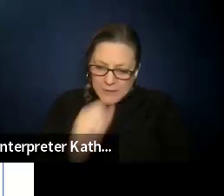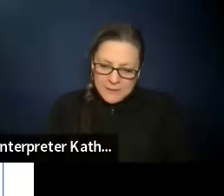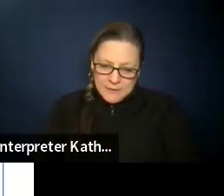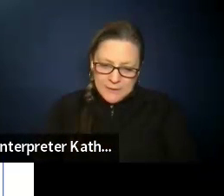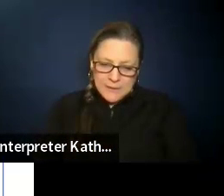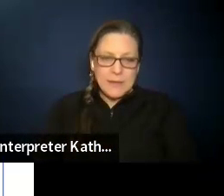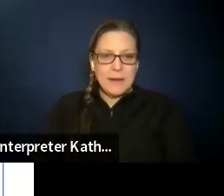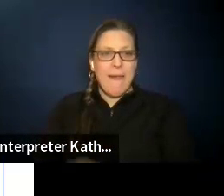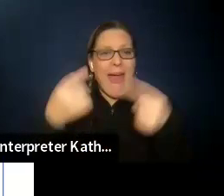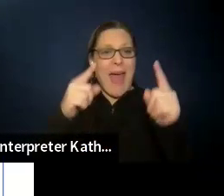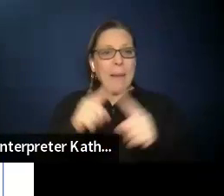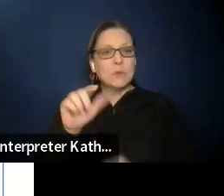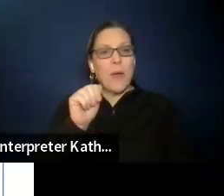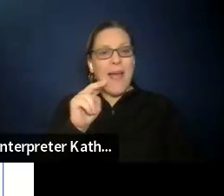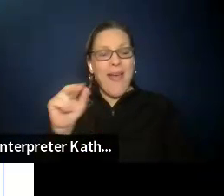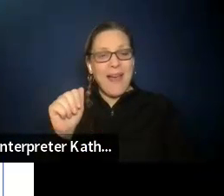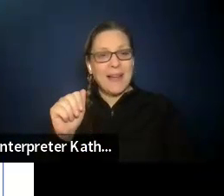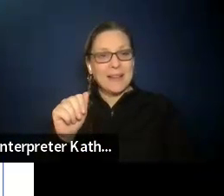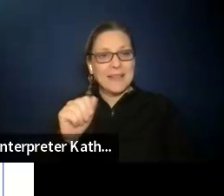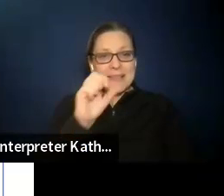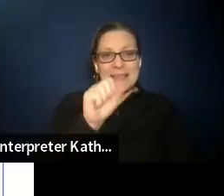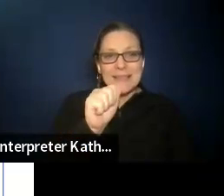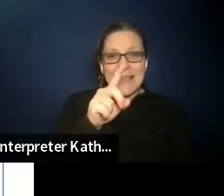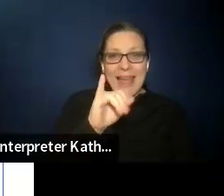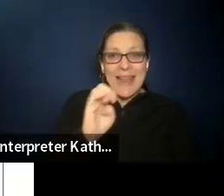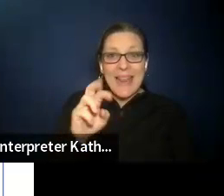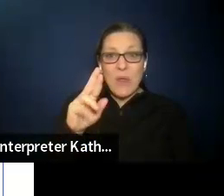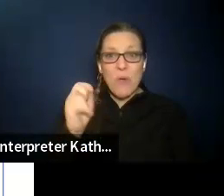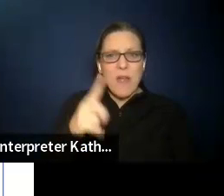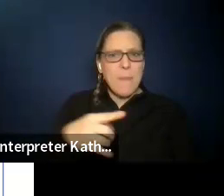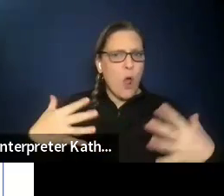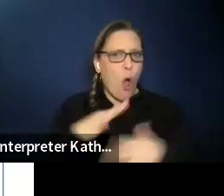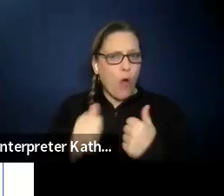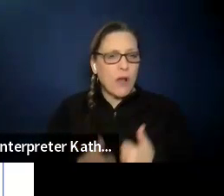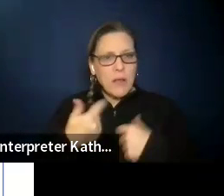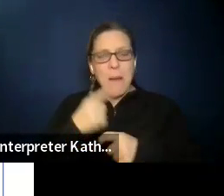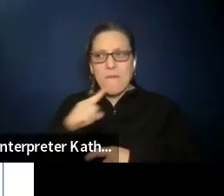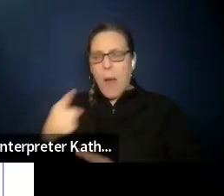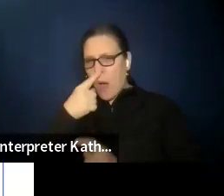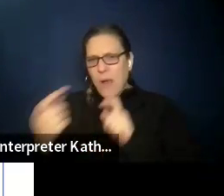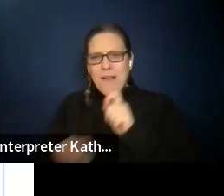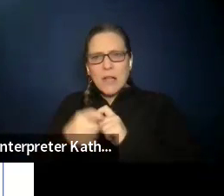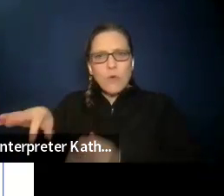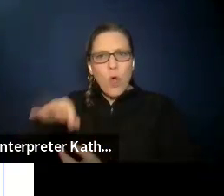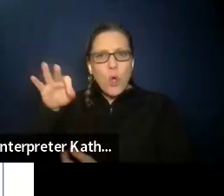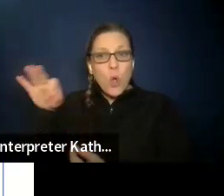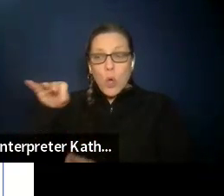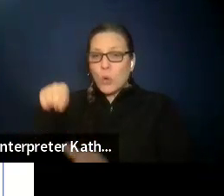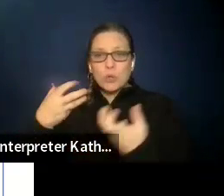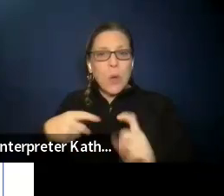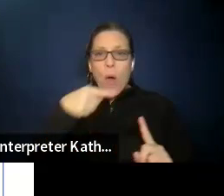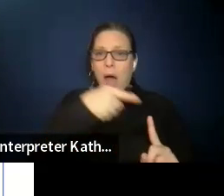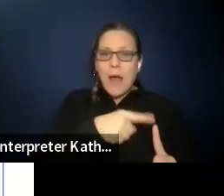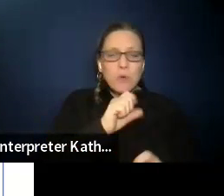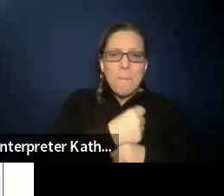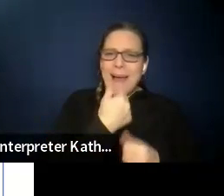It happened to Anna. Sadie Rivera has been haunted all her life by a vengeful ghost, a ghost that doesn't want her to make